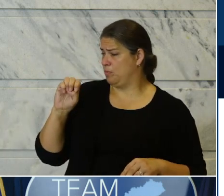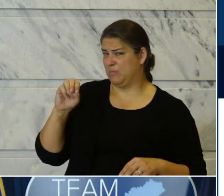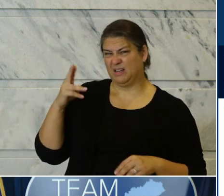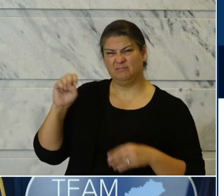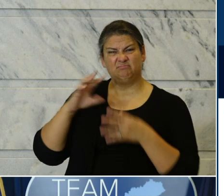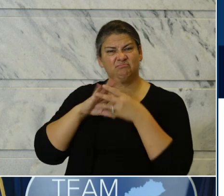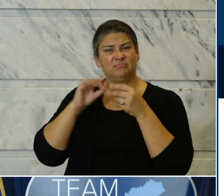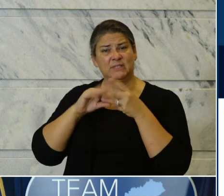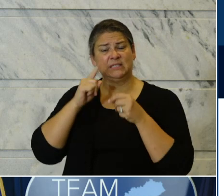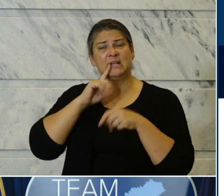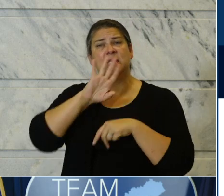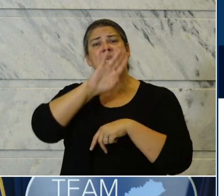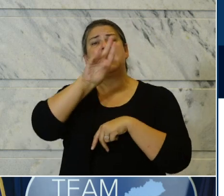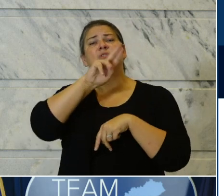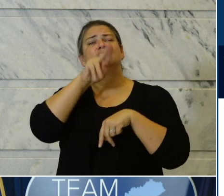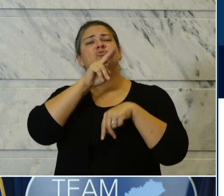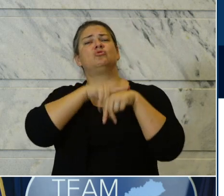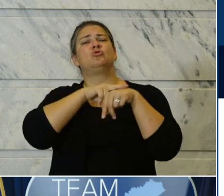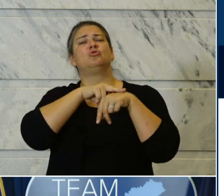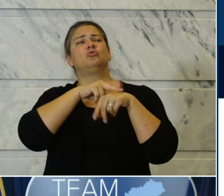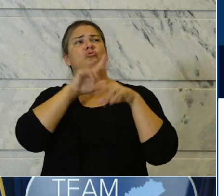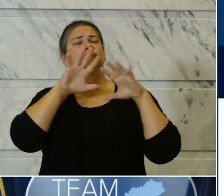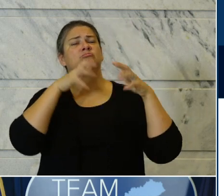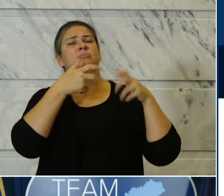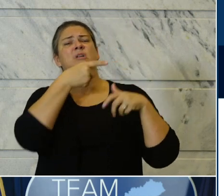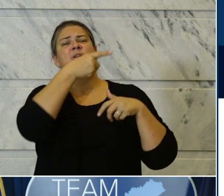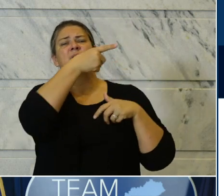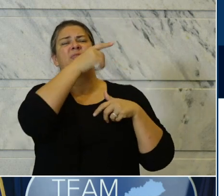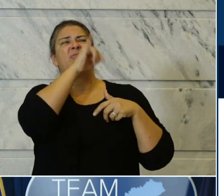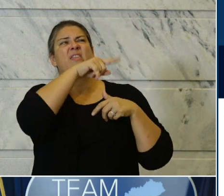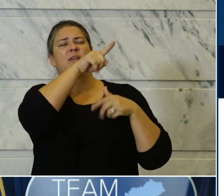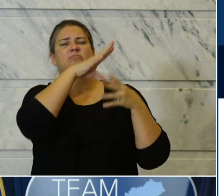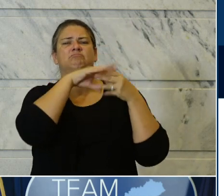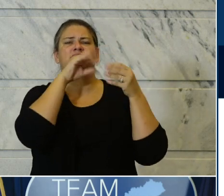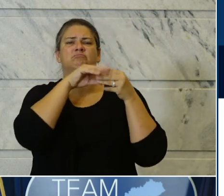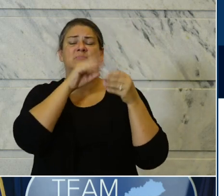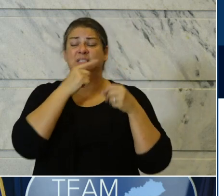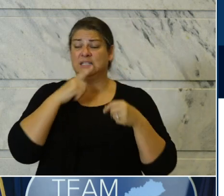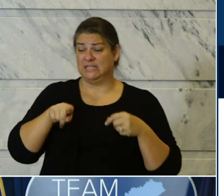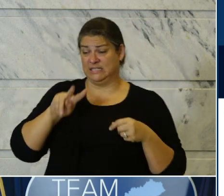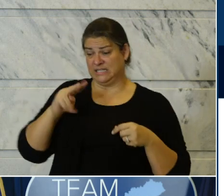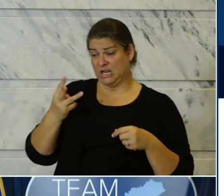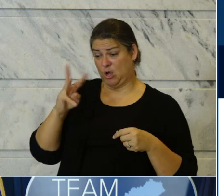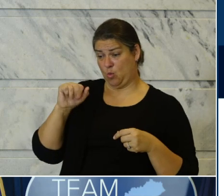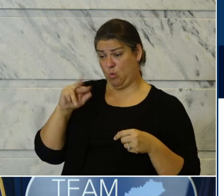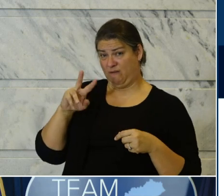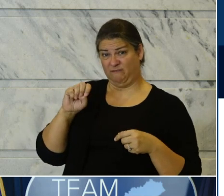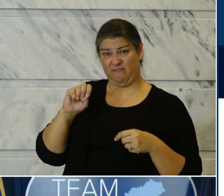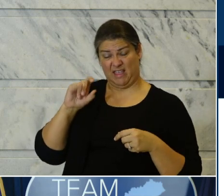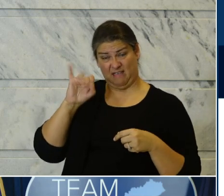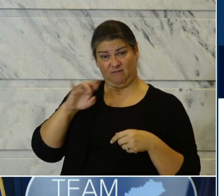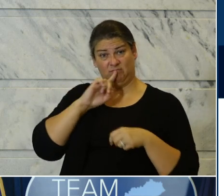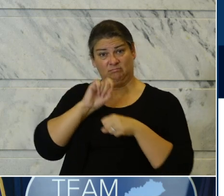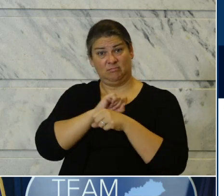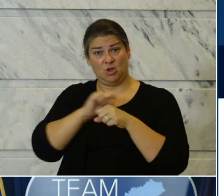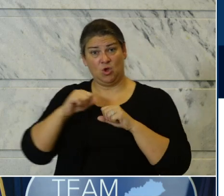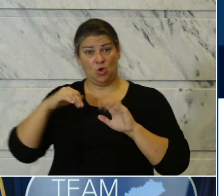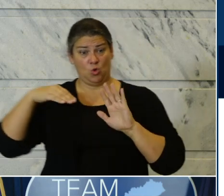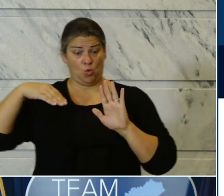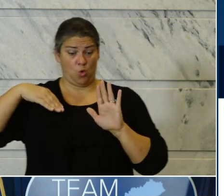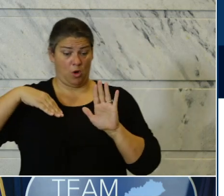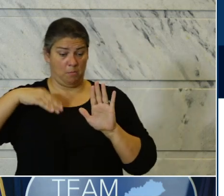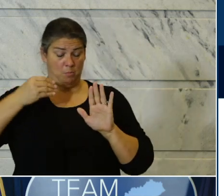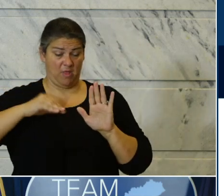Business Economics annual meeting the following: a second wave of the coronavirus could more significantly limit economic